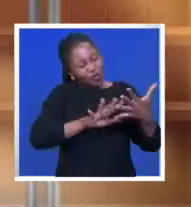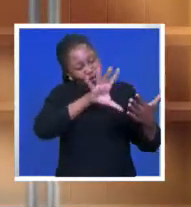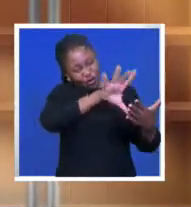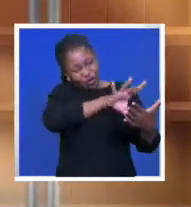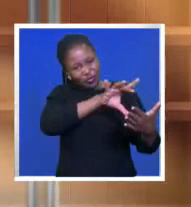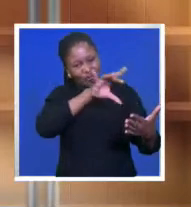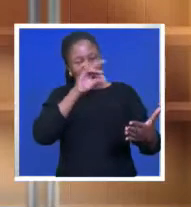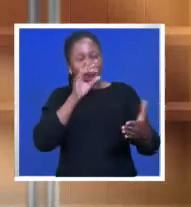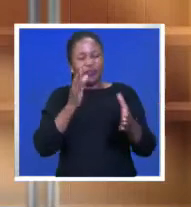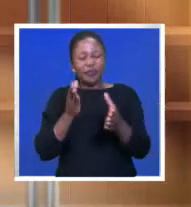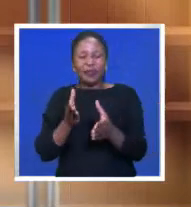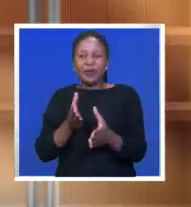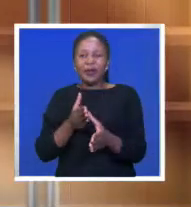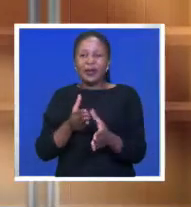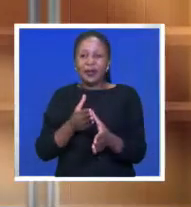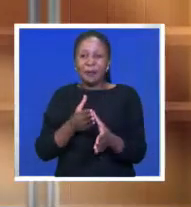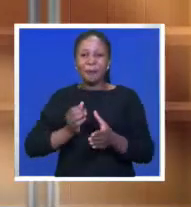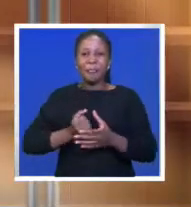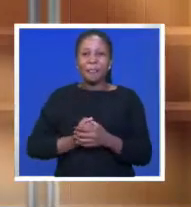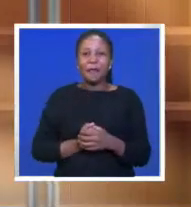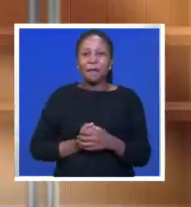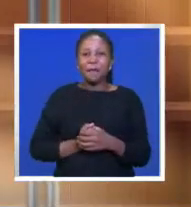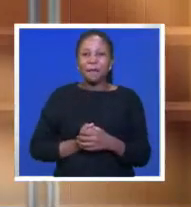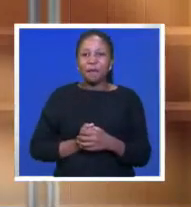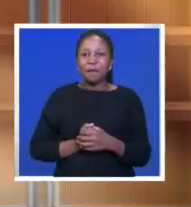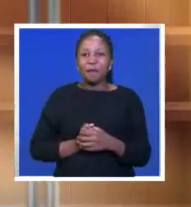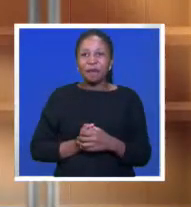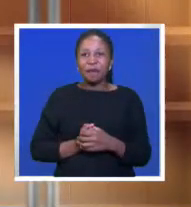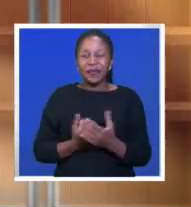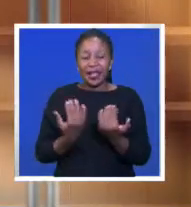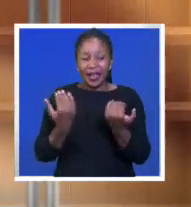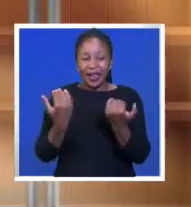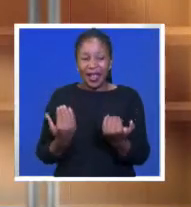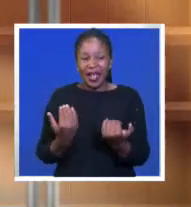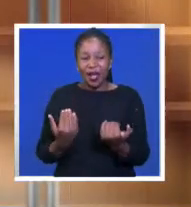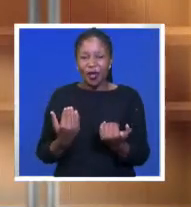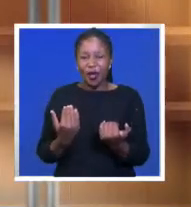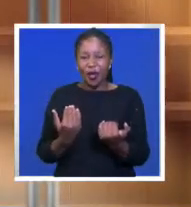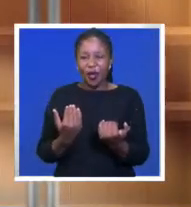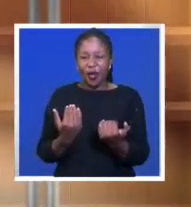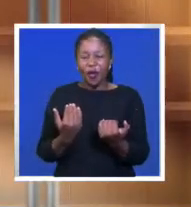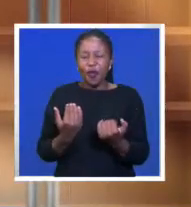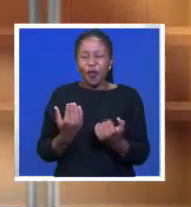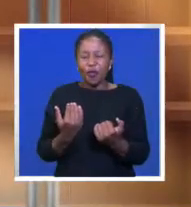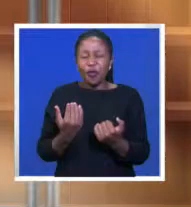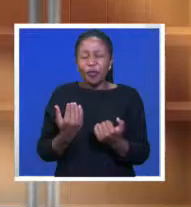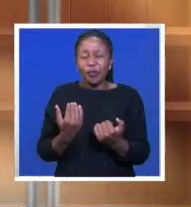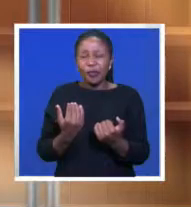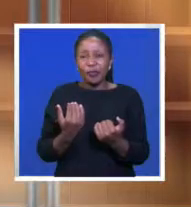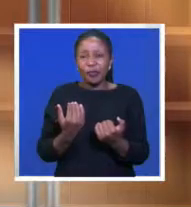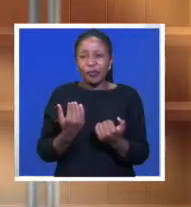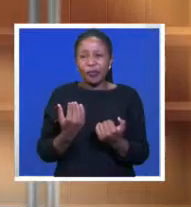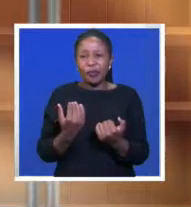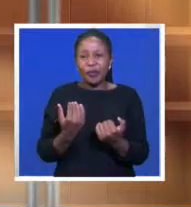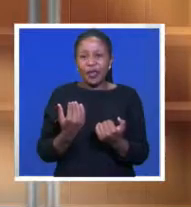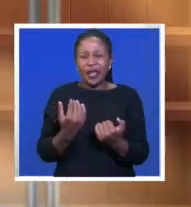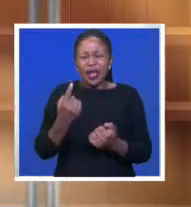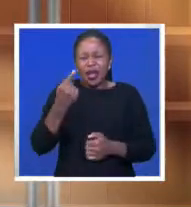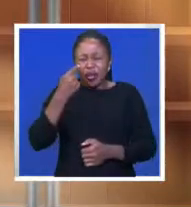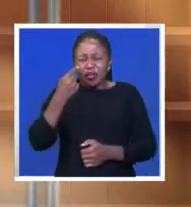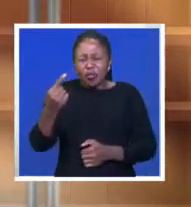Clues. Let's look to the last but one question. What indicates that the incident took place at